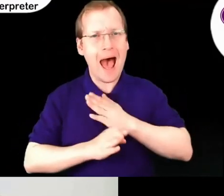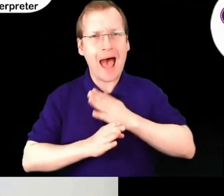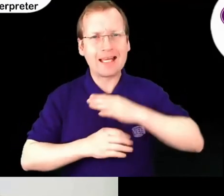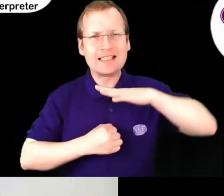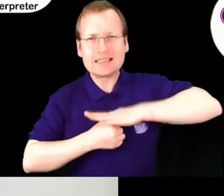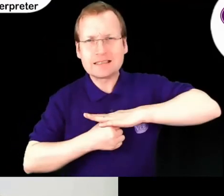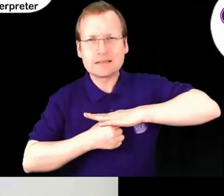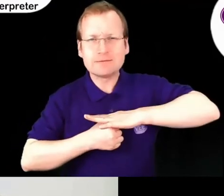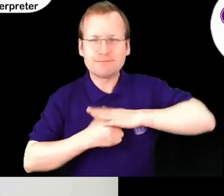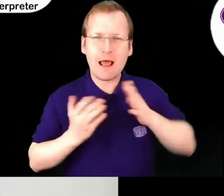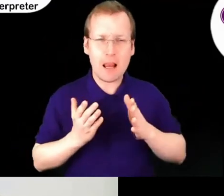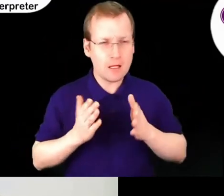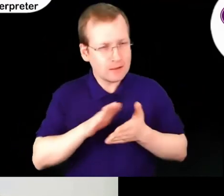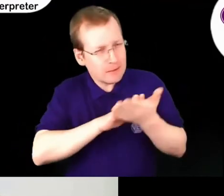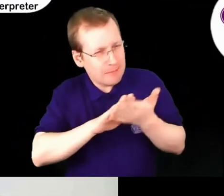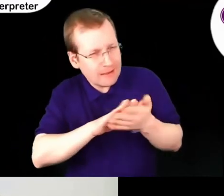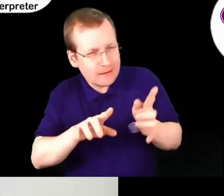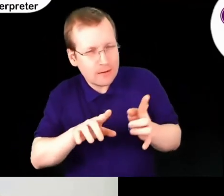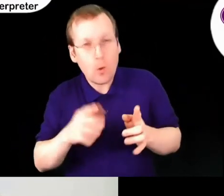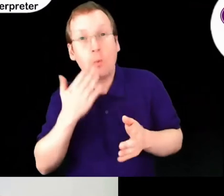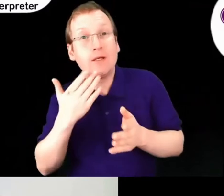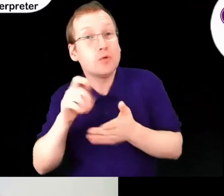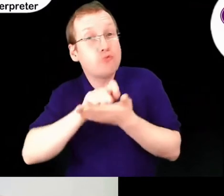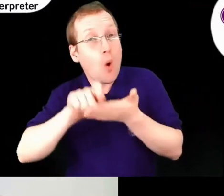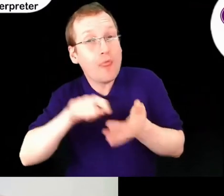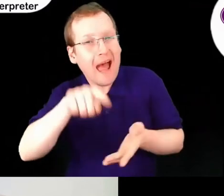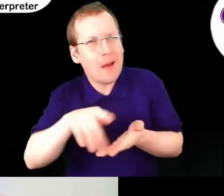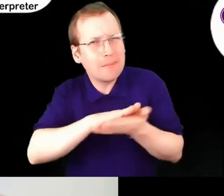And does it mean anything different now?